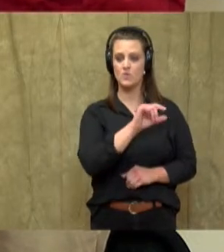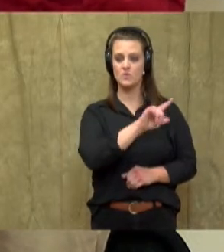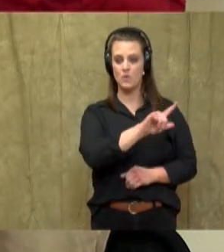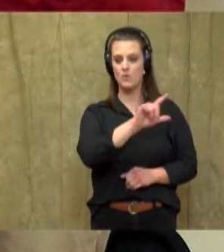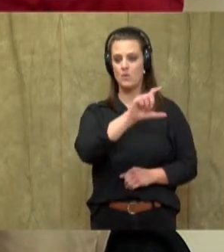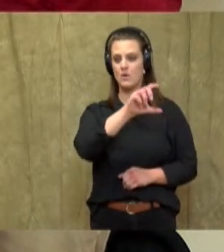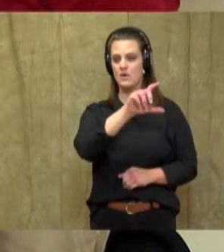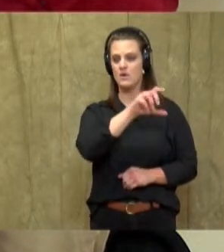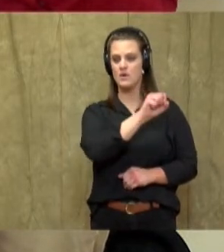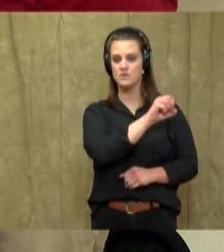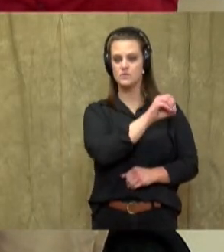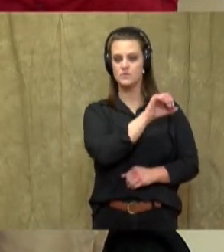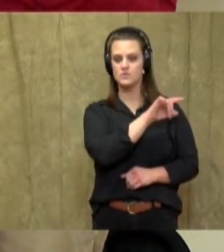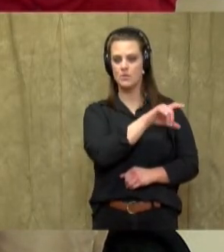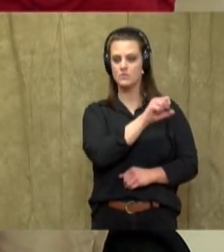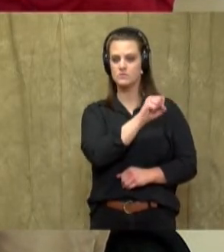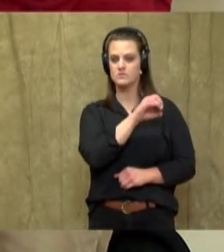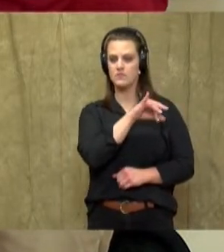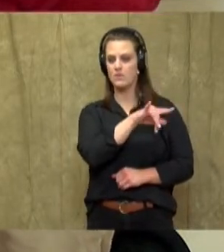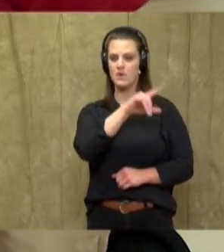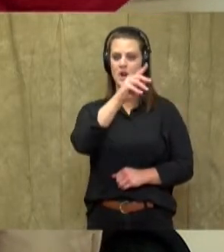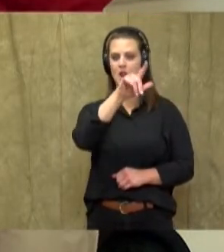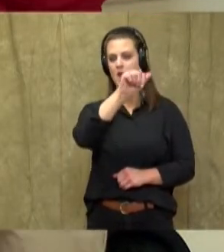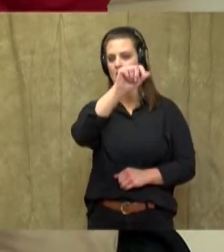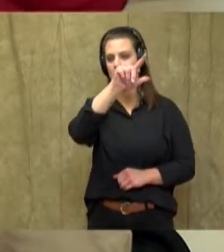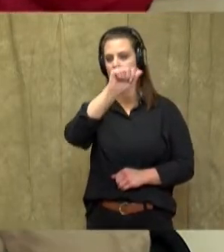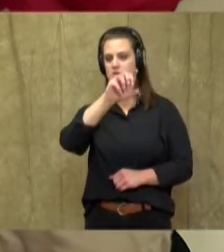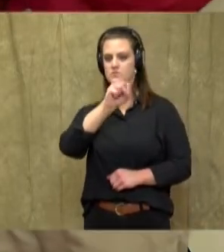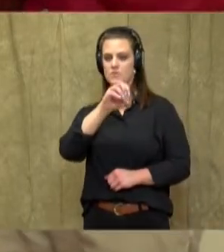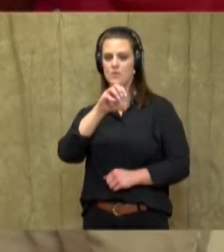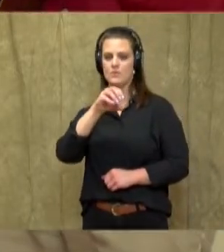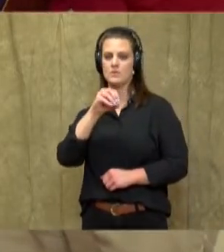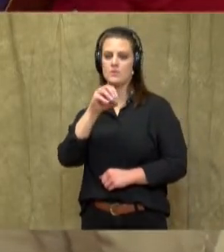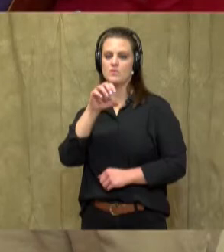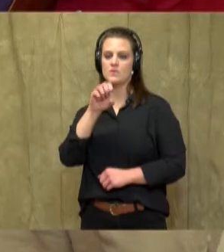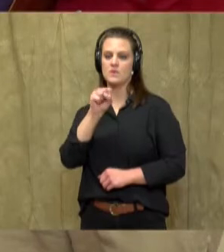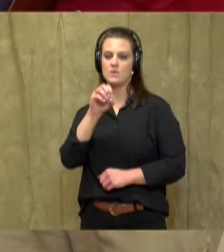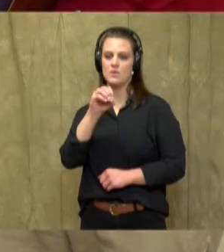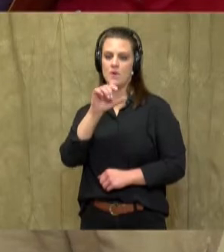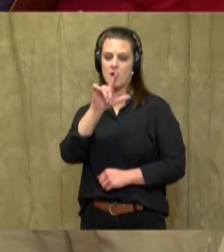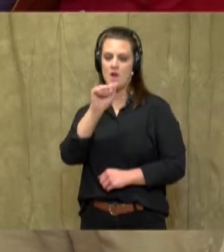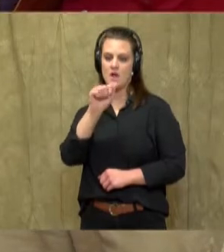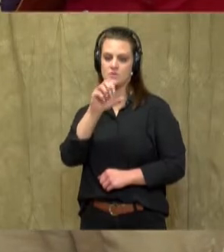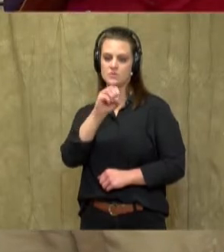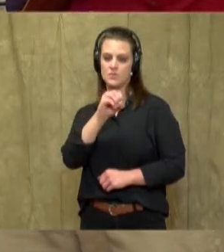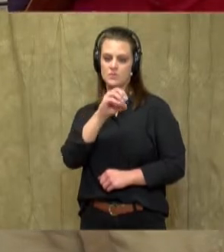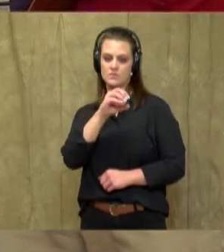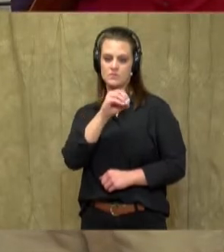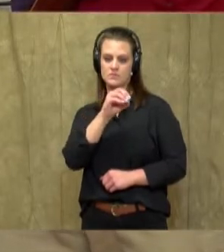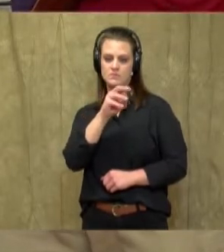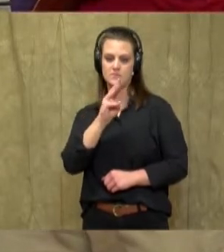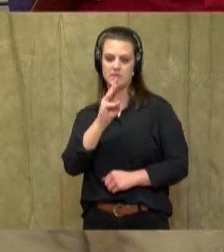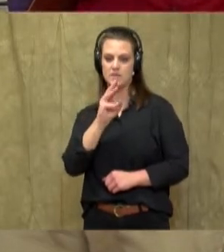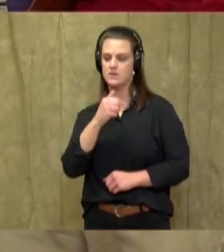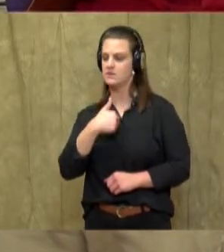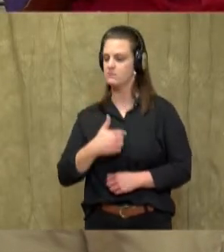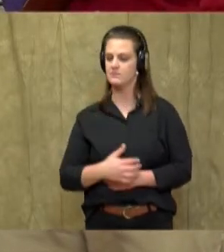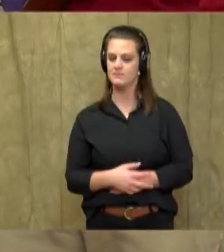So, so, la, la, so, so, me, so, so, la, la,